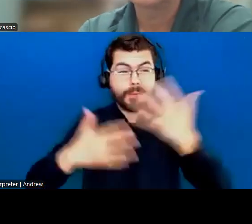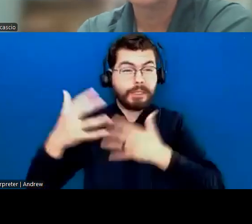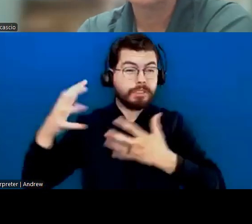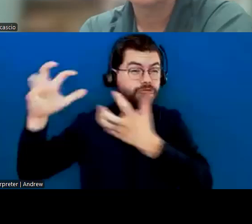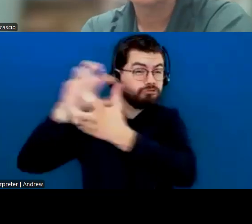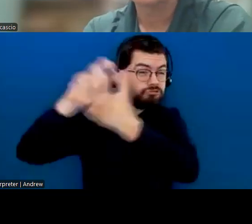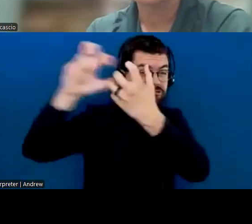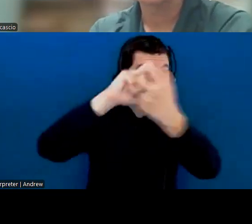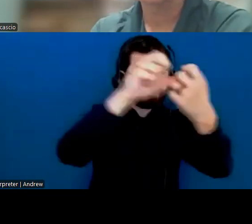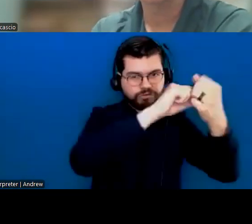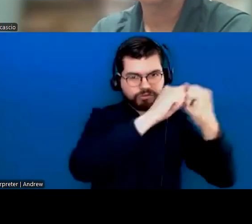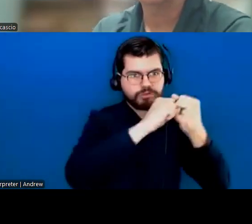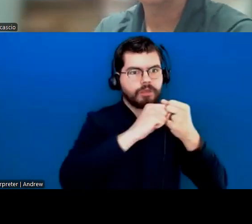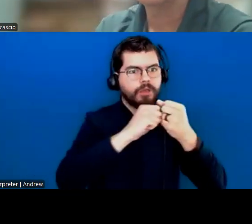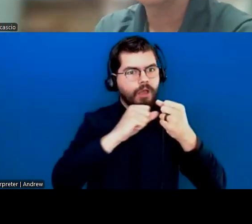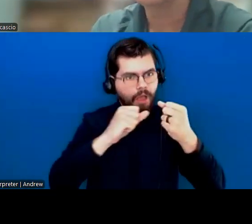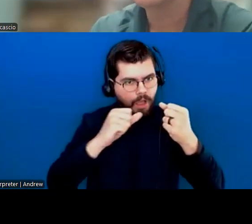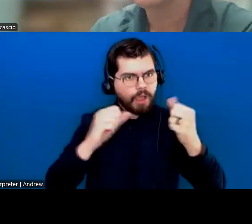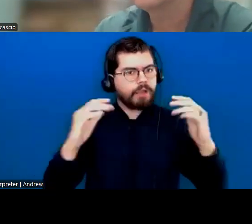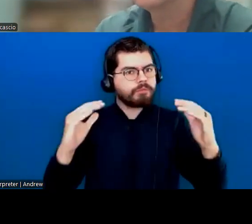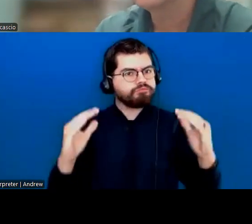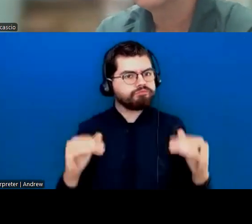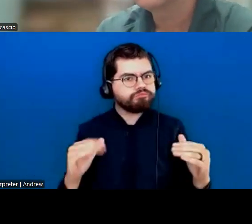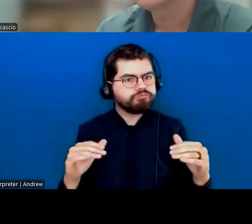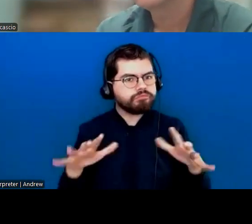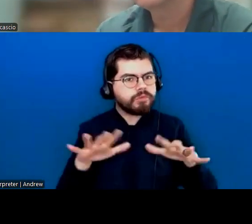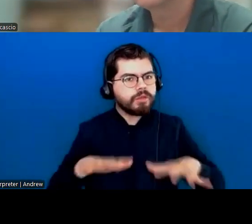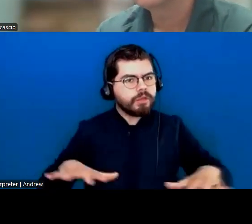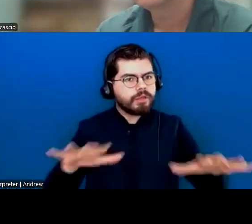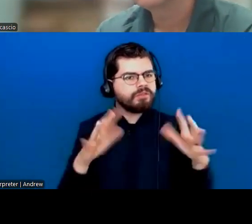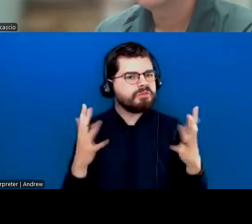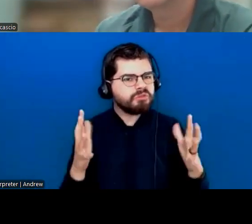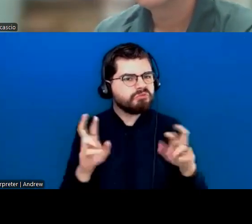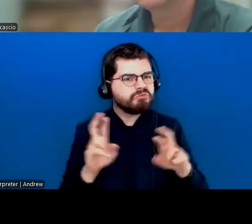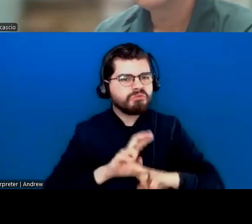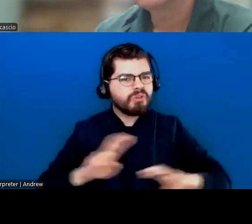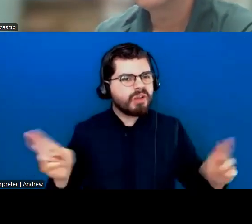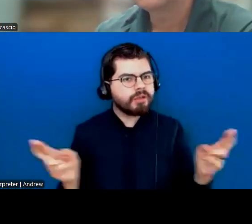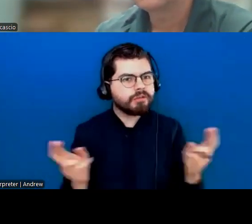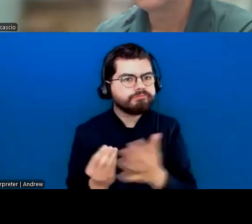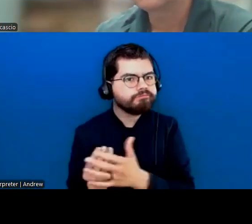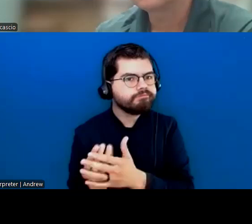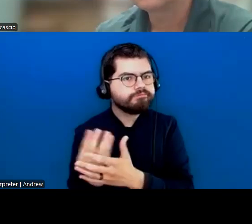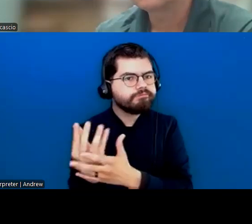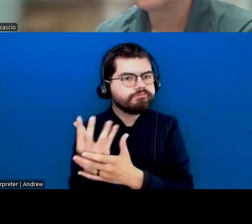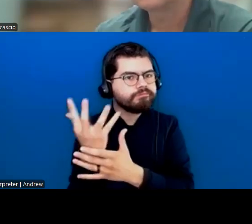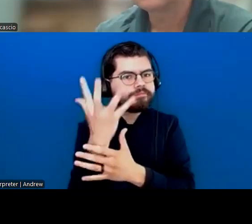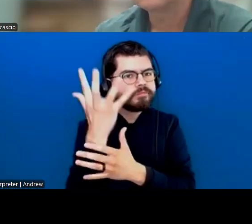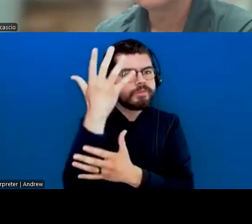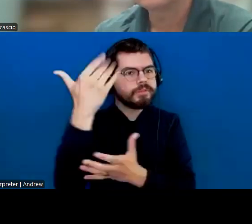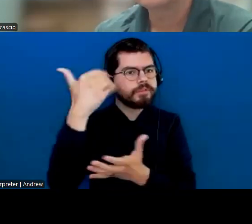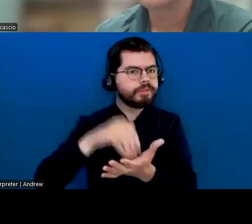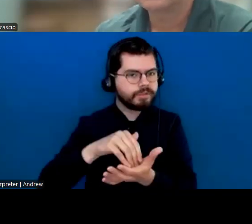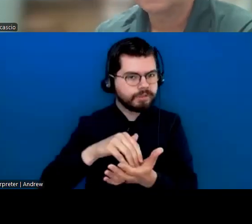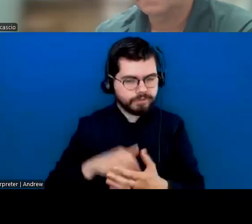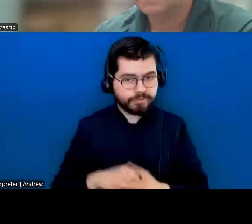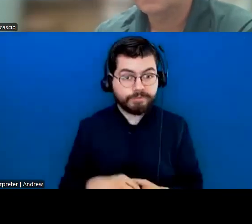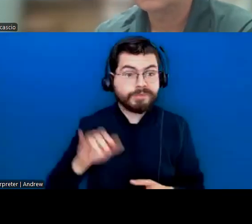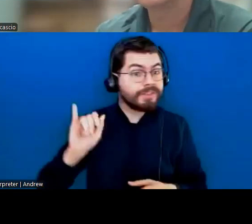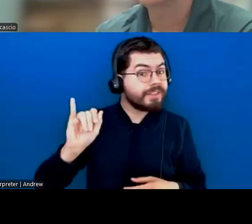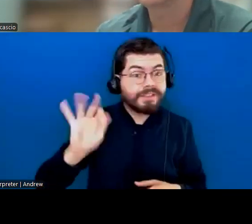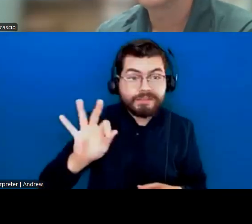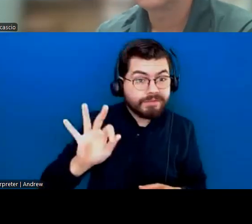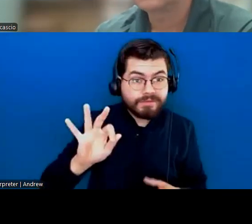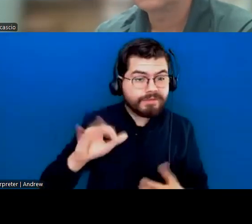when that happens, then you're in a situation where what you have underneath is a lot of privet and box